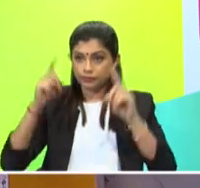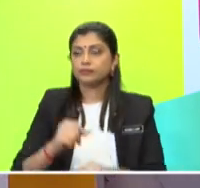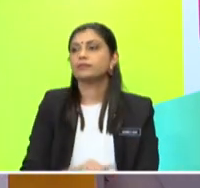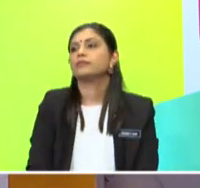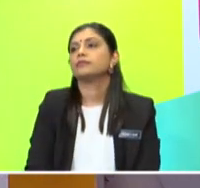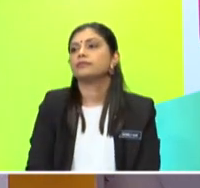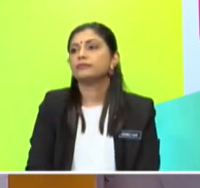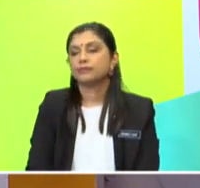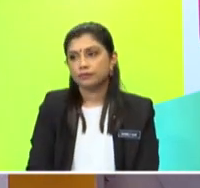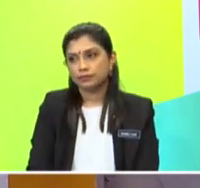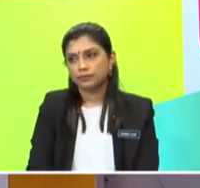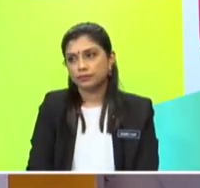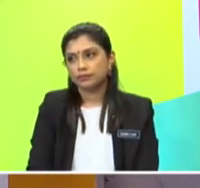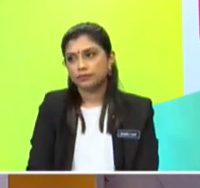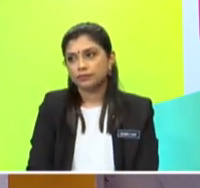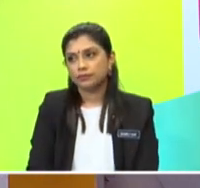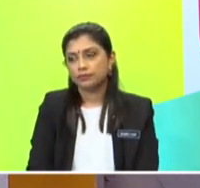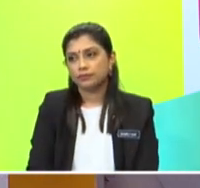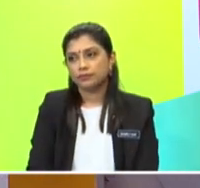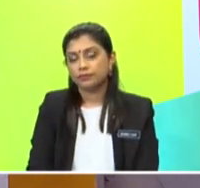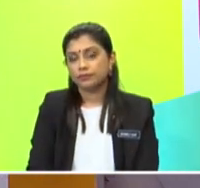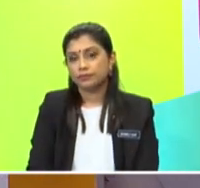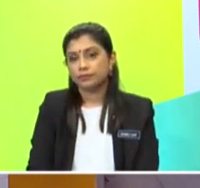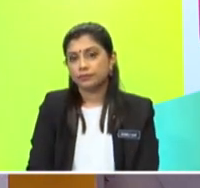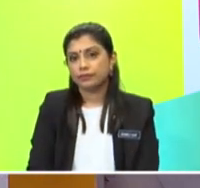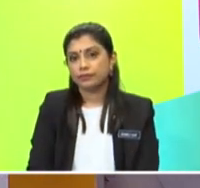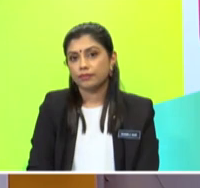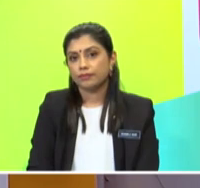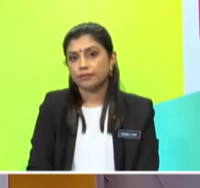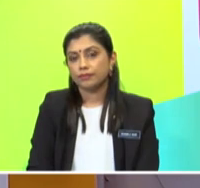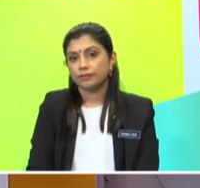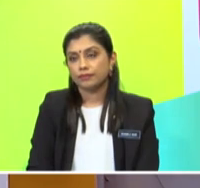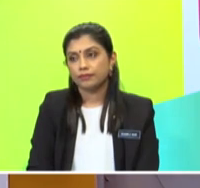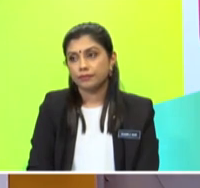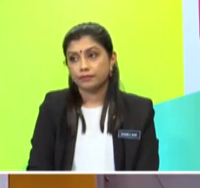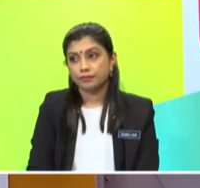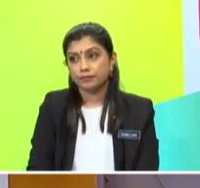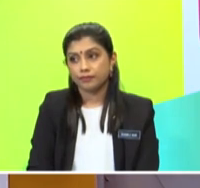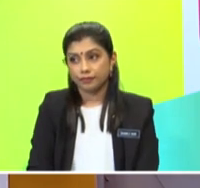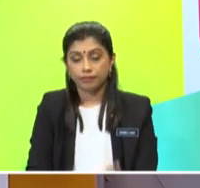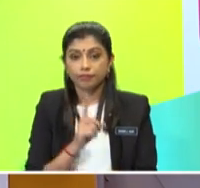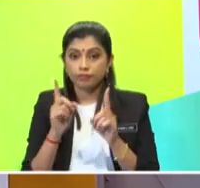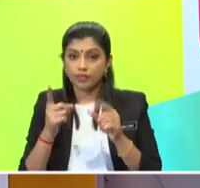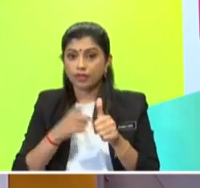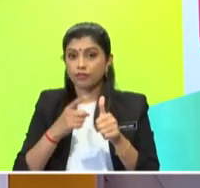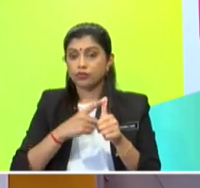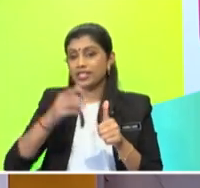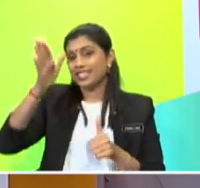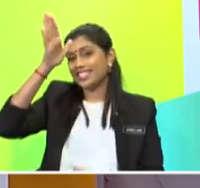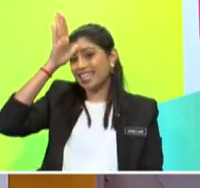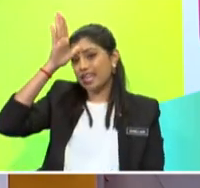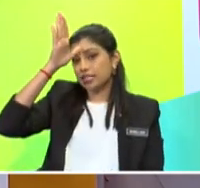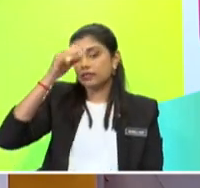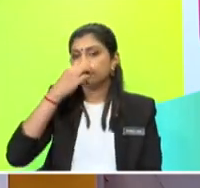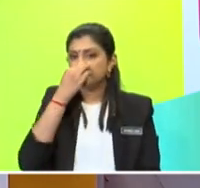that viewers can see, oh, this is the real thing. So now, we will start with the bubble, which is your dad. So, who wants to give me